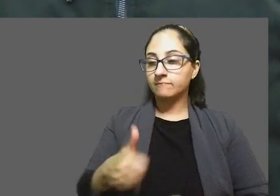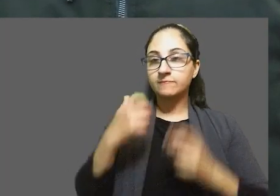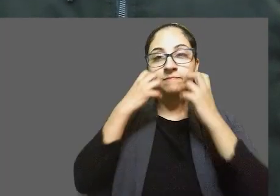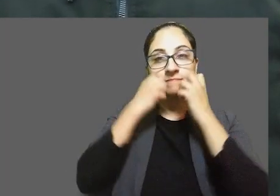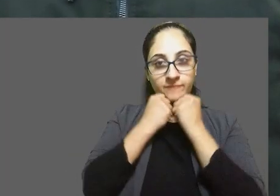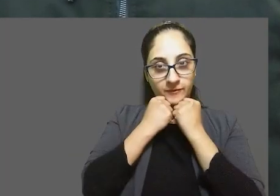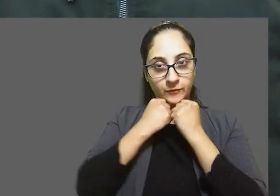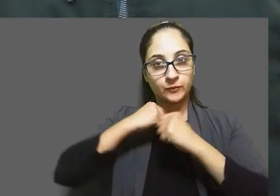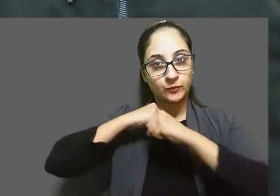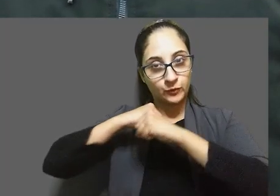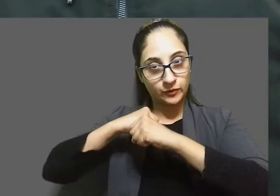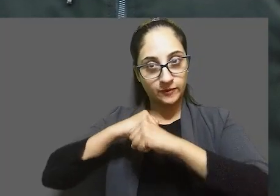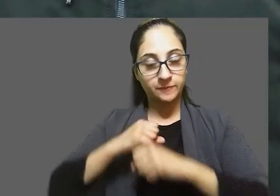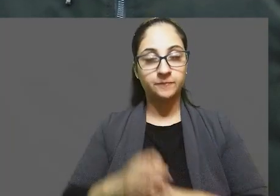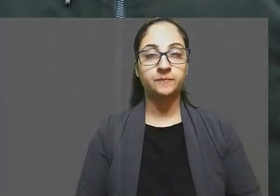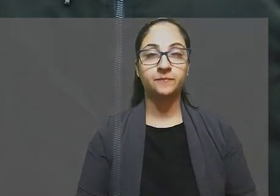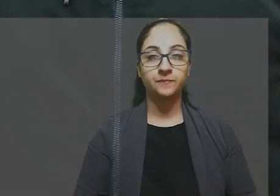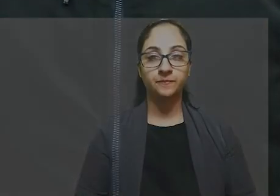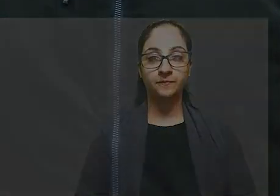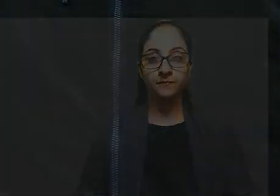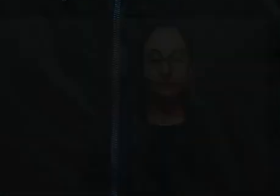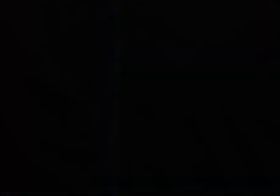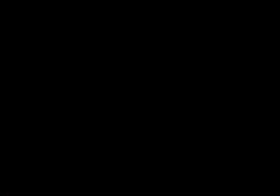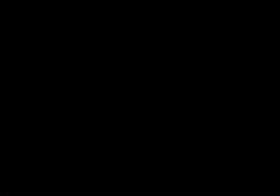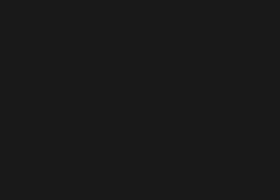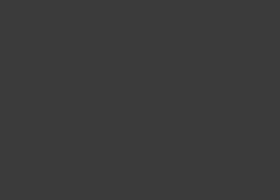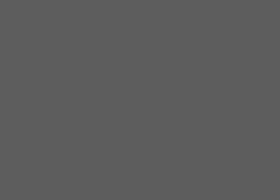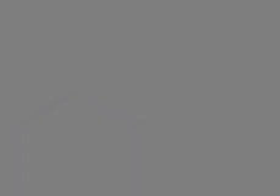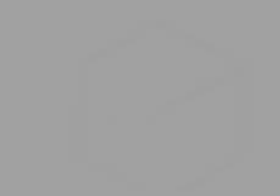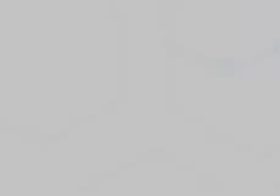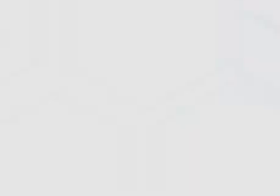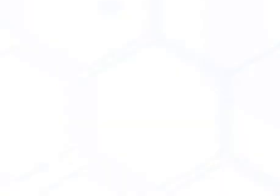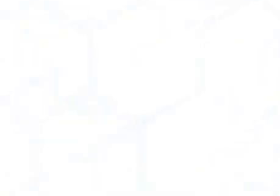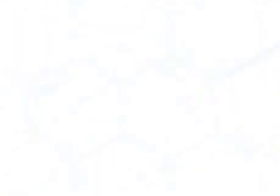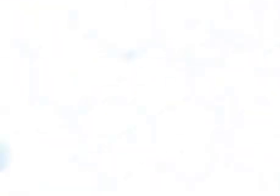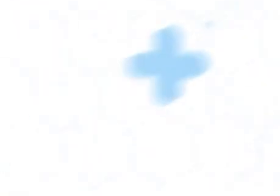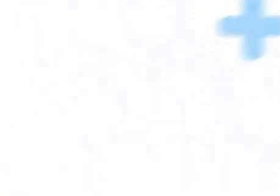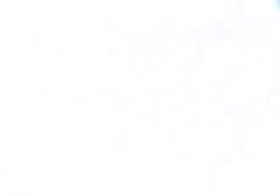ourselves and our loved ones properly.